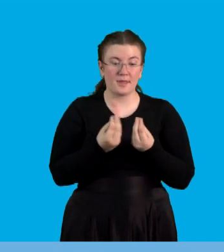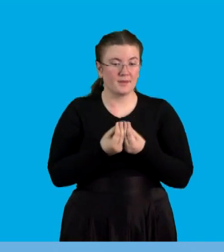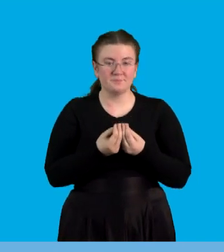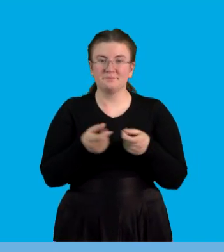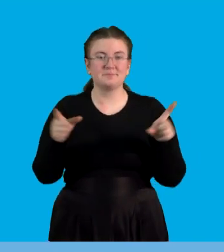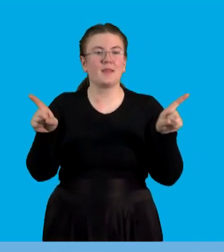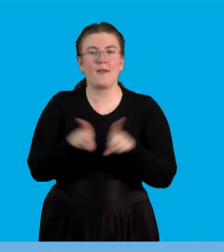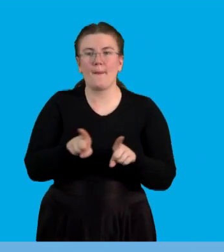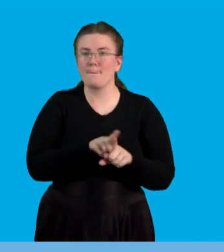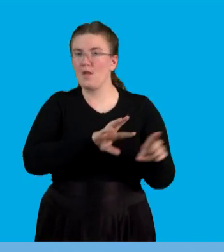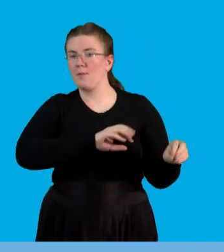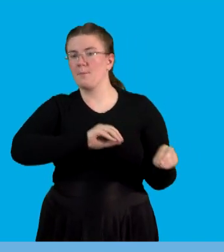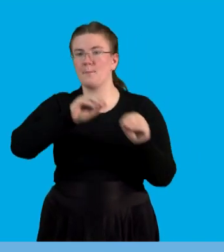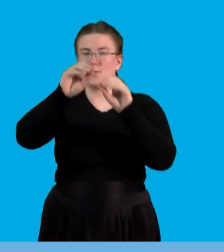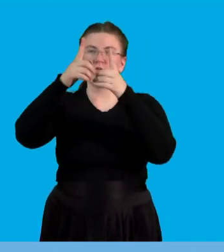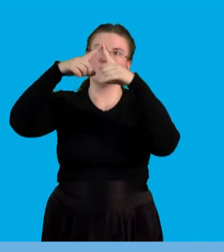into a different planet.